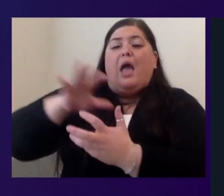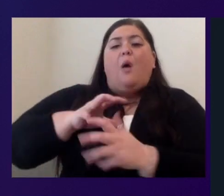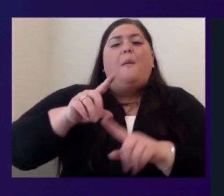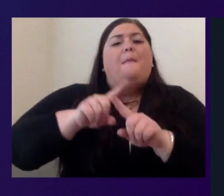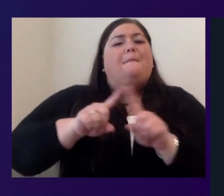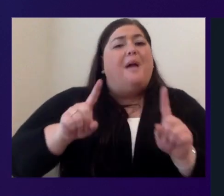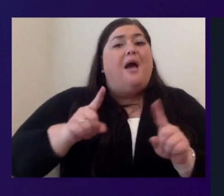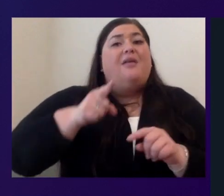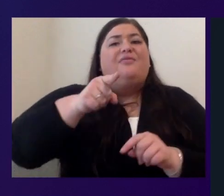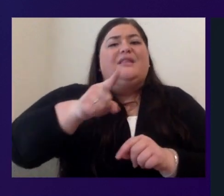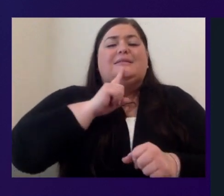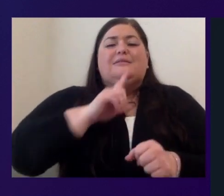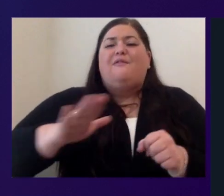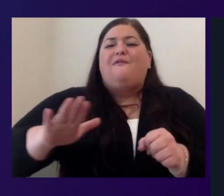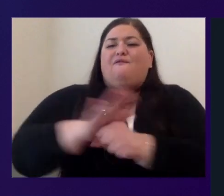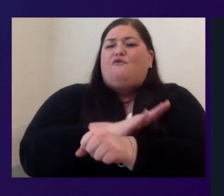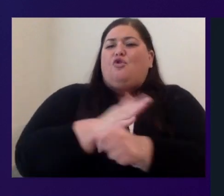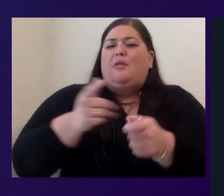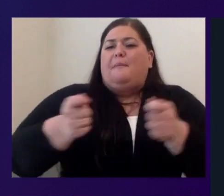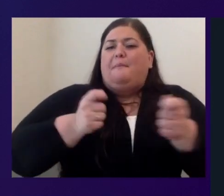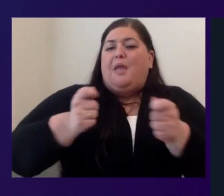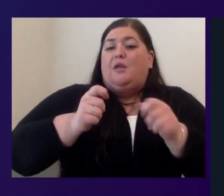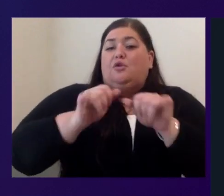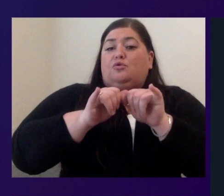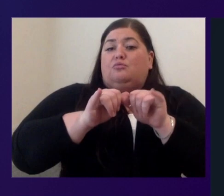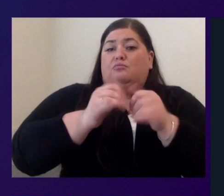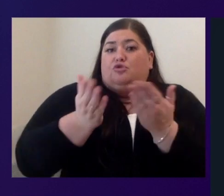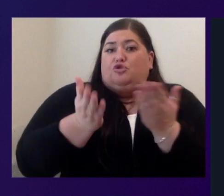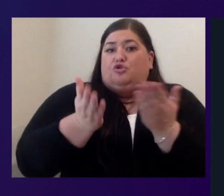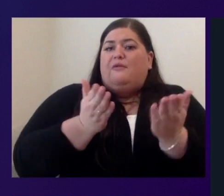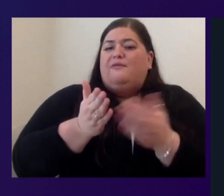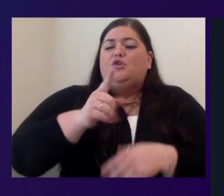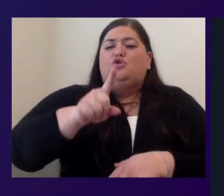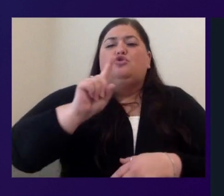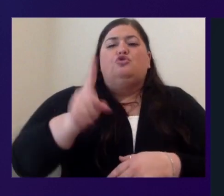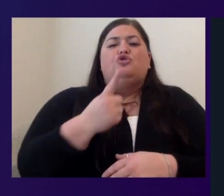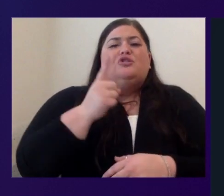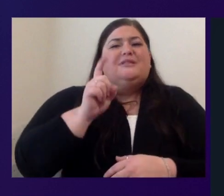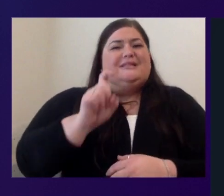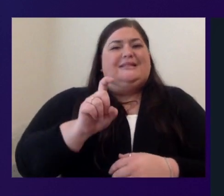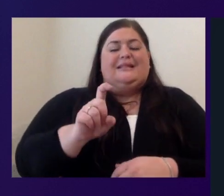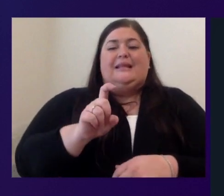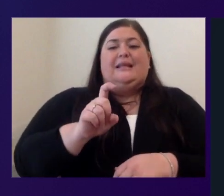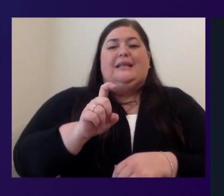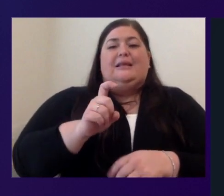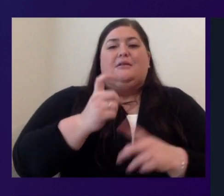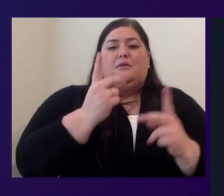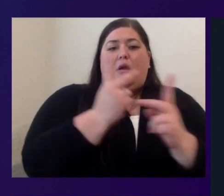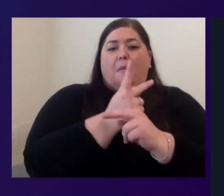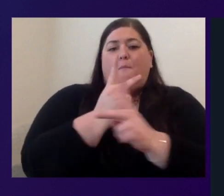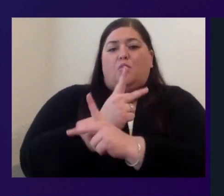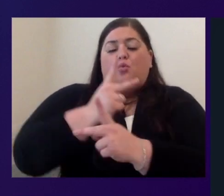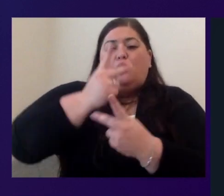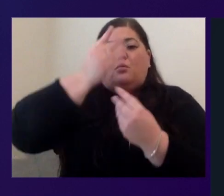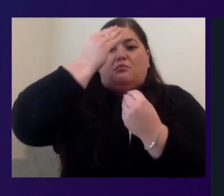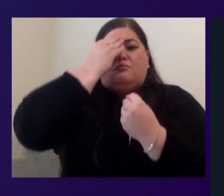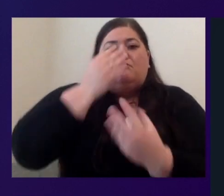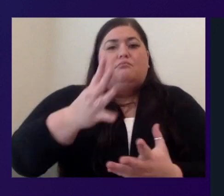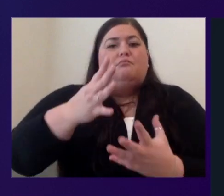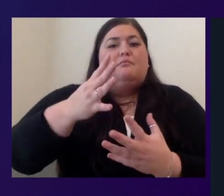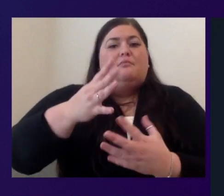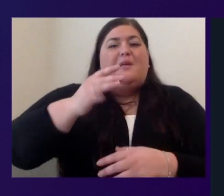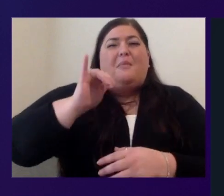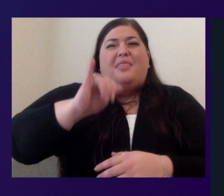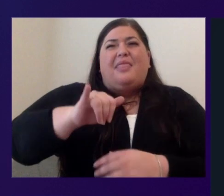managed service. All you need to bring your application and do the day zero configuration. The compute, the memory, the storage, the networking, everything